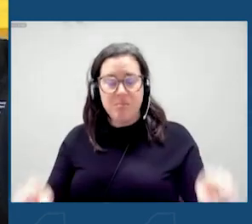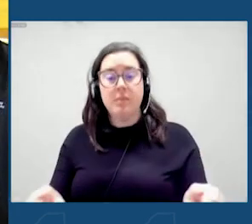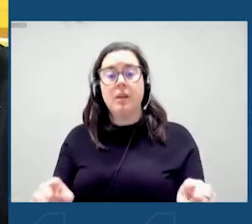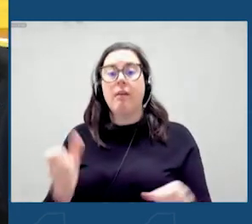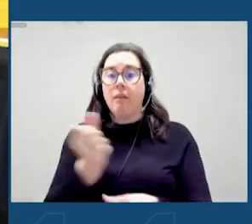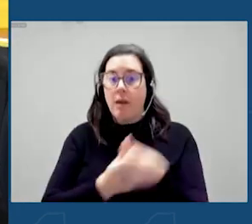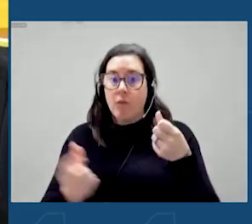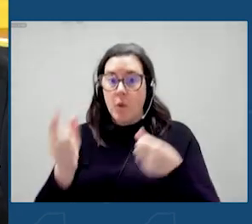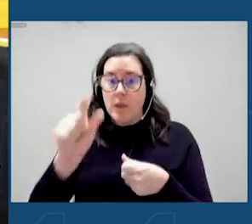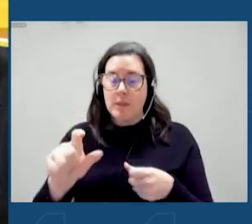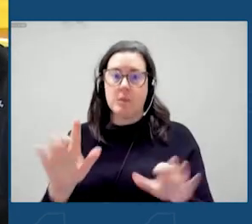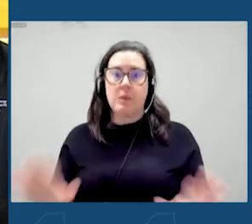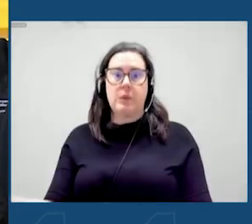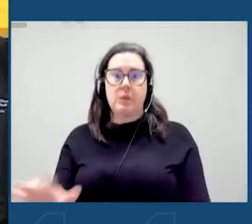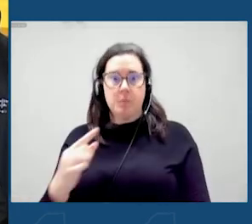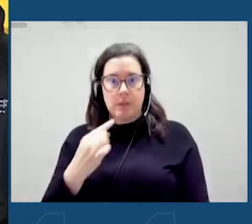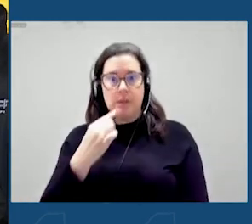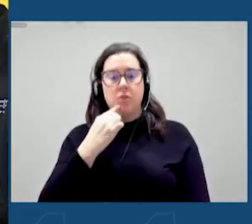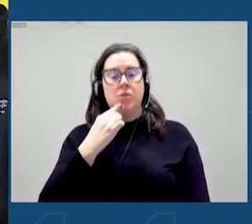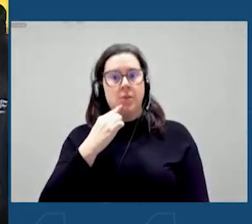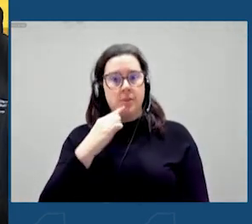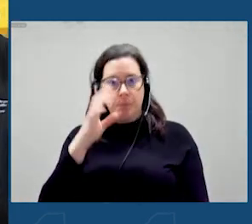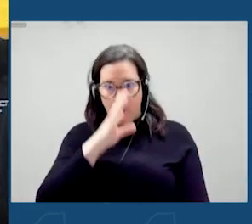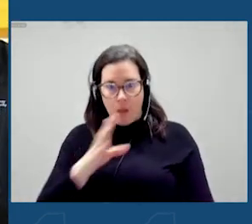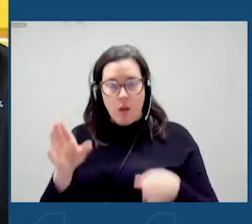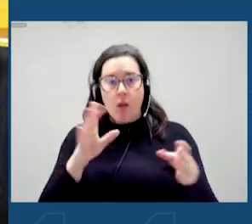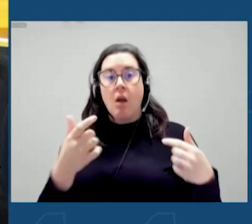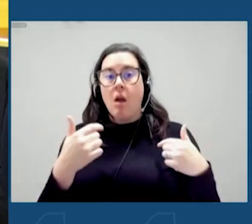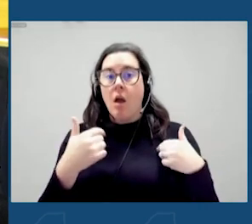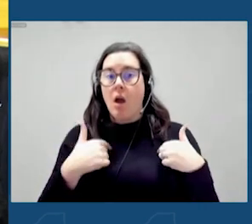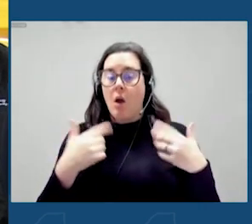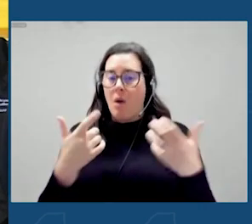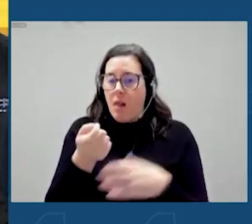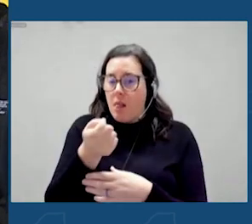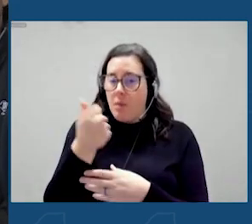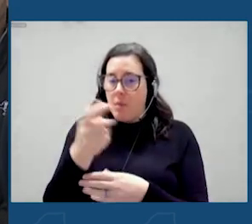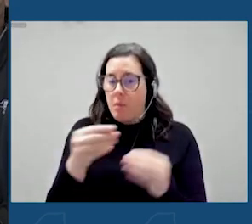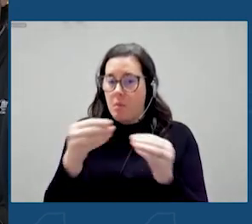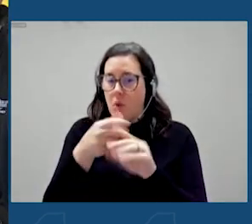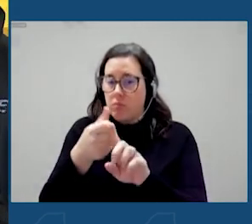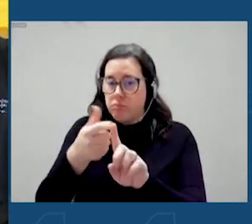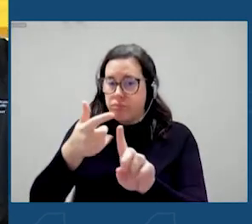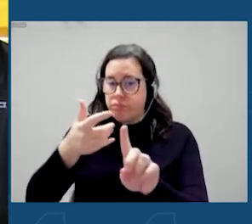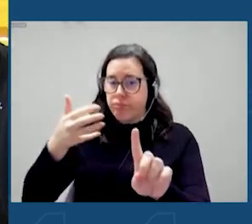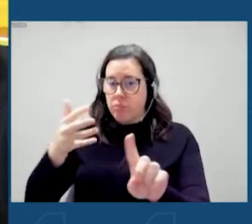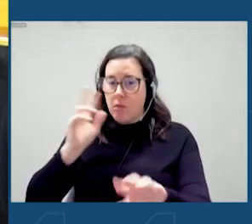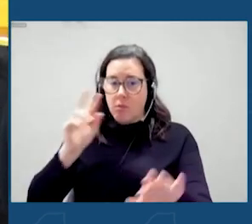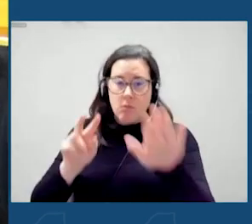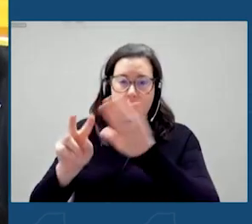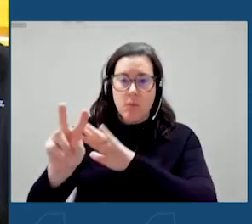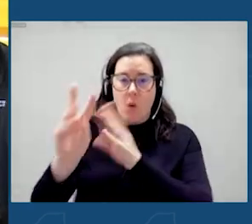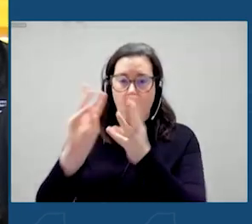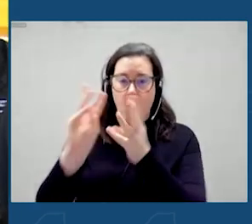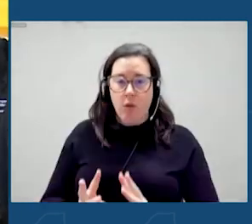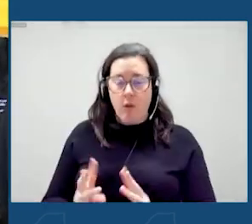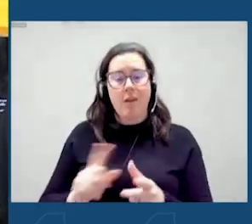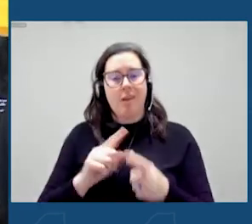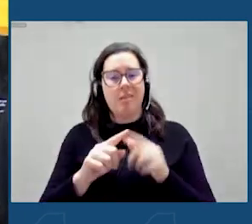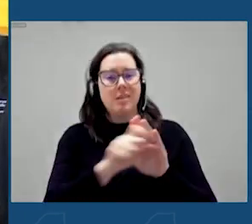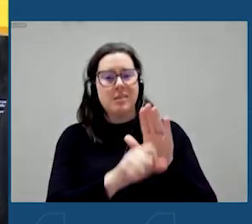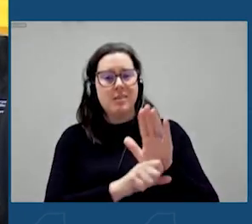take it very seriously. I just want to give a little bit more detail on the forecast, and then we'll talk about state